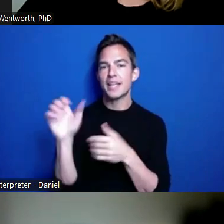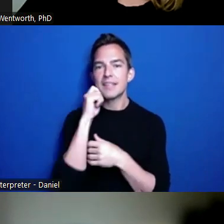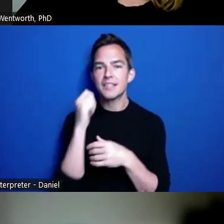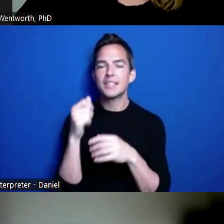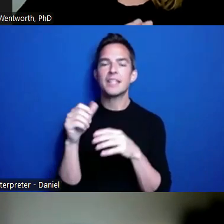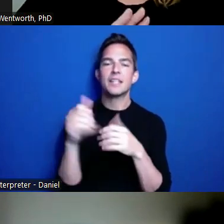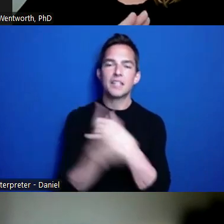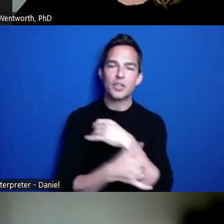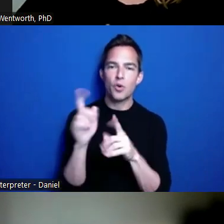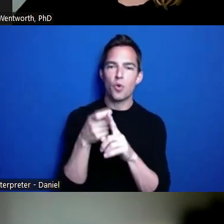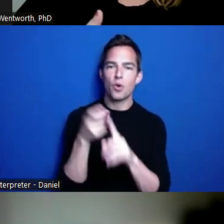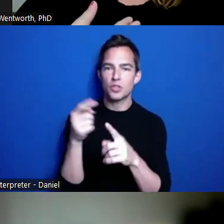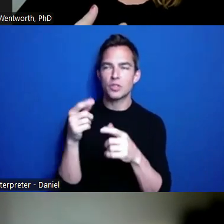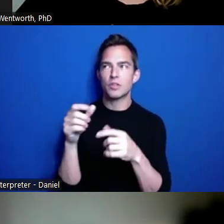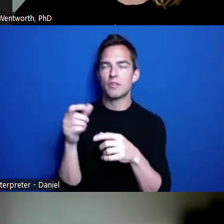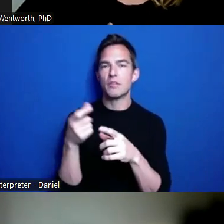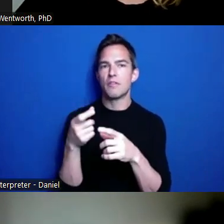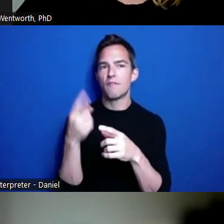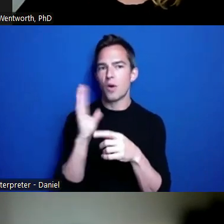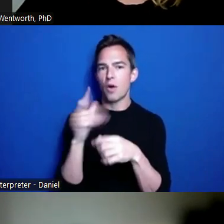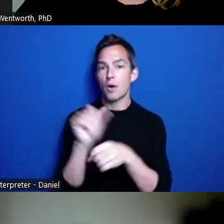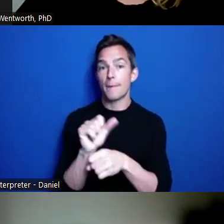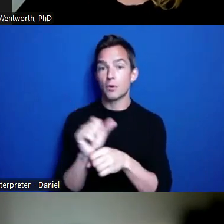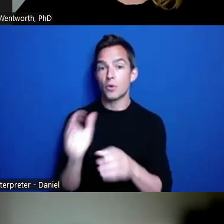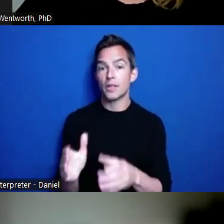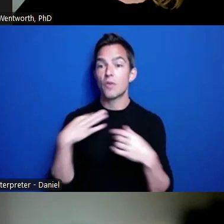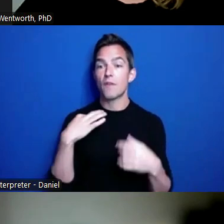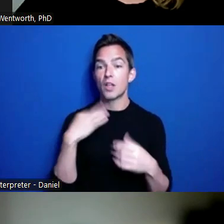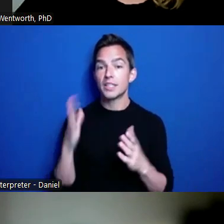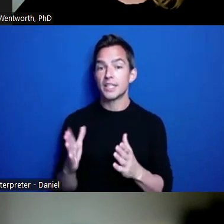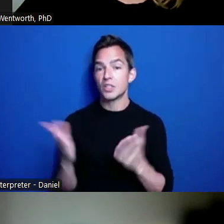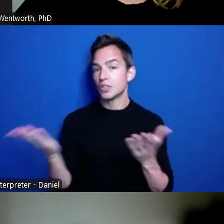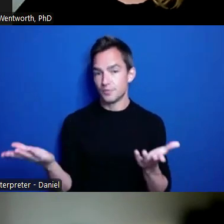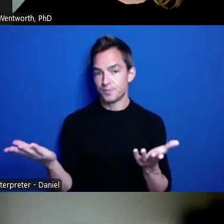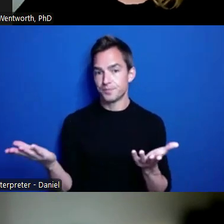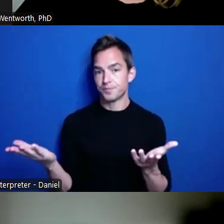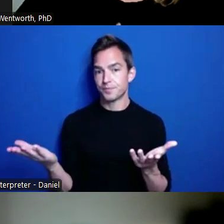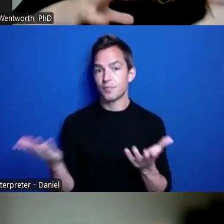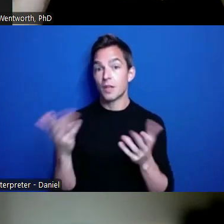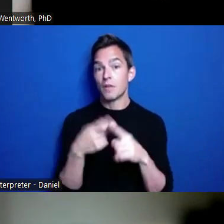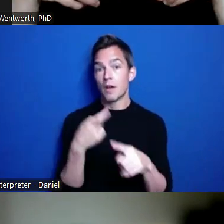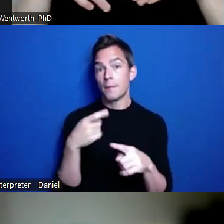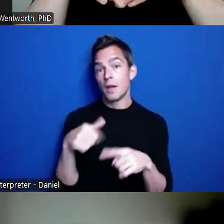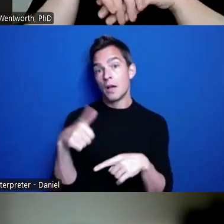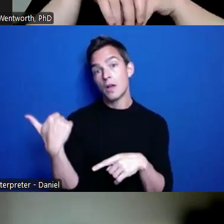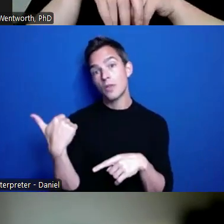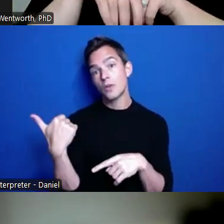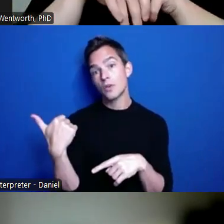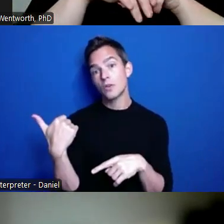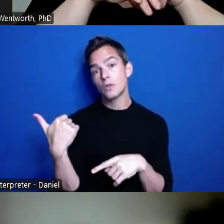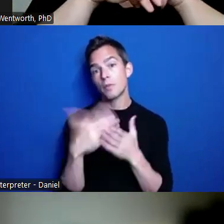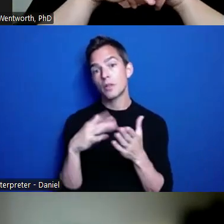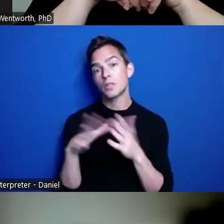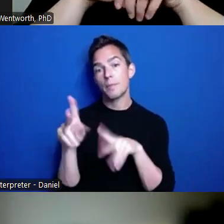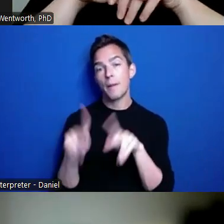our employees or volunteers. I can say that from other segments of the